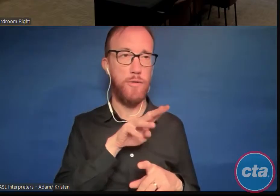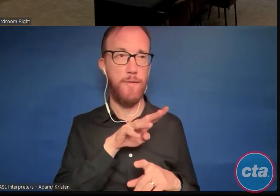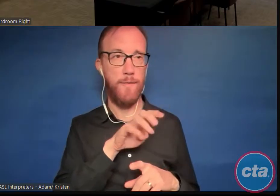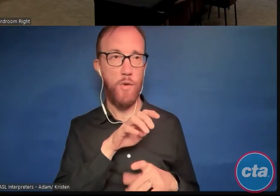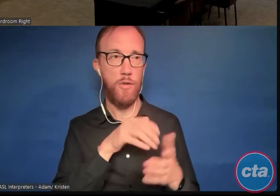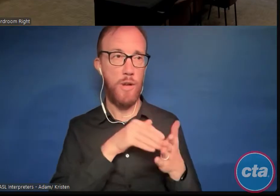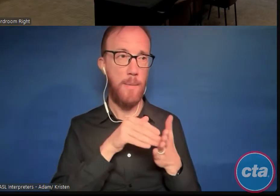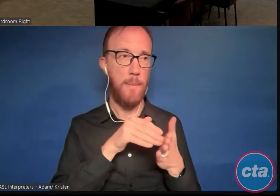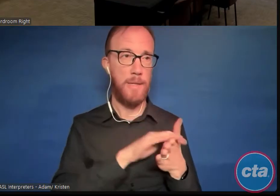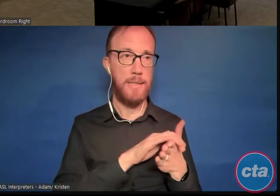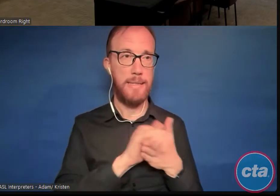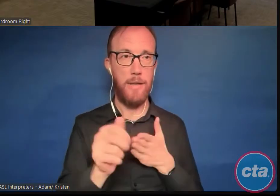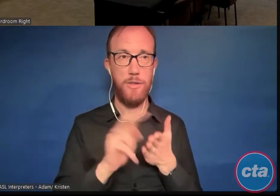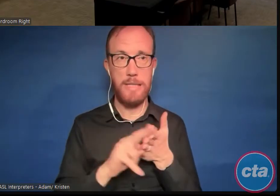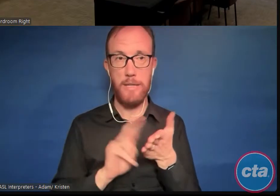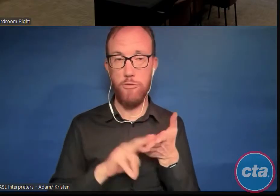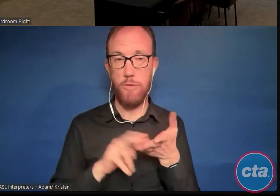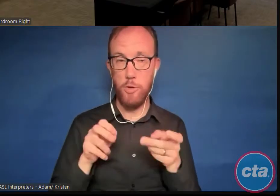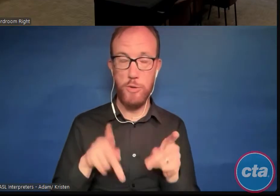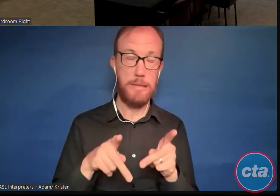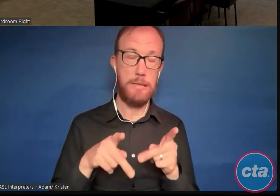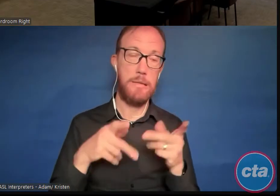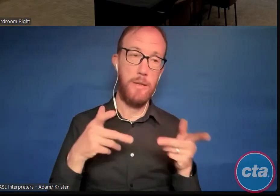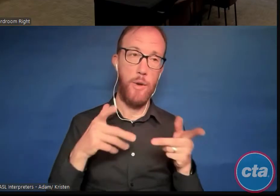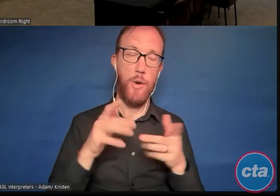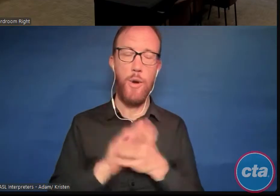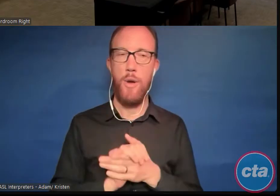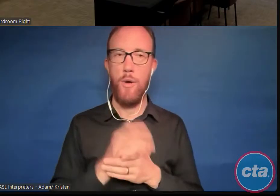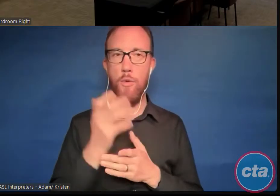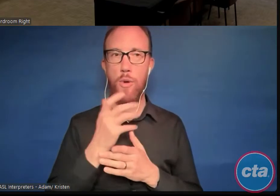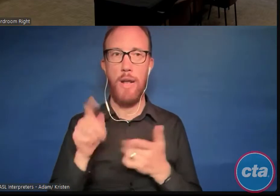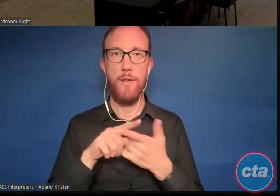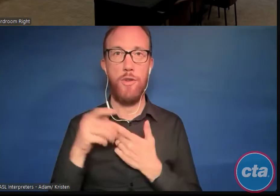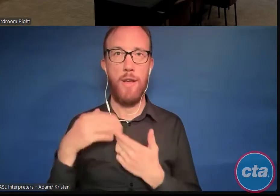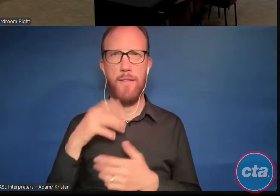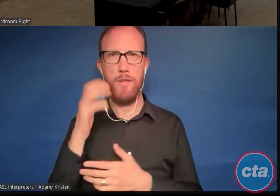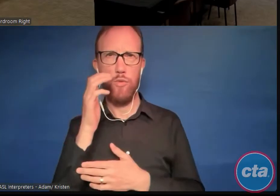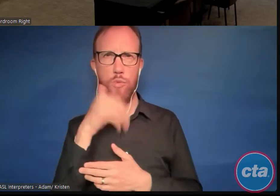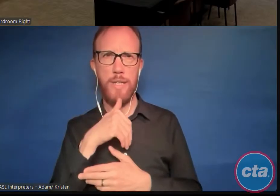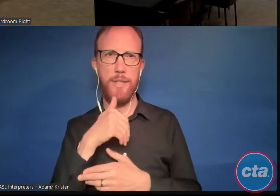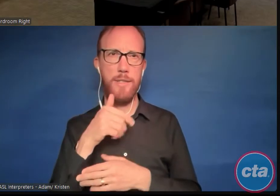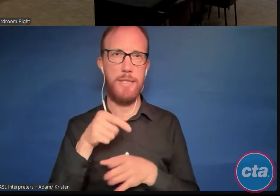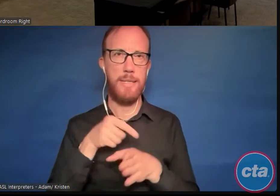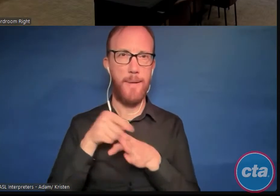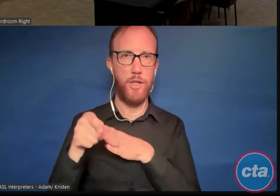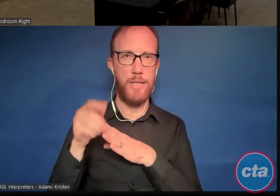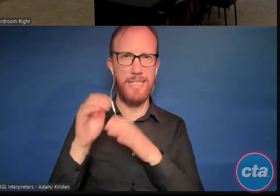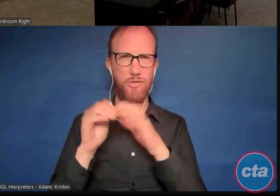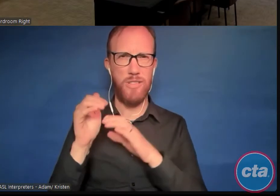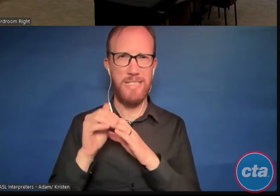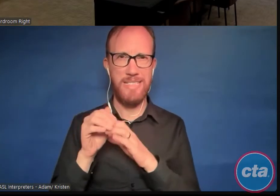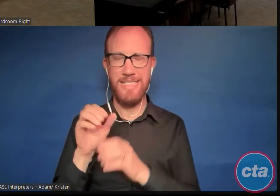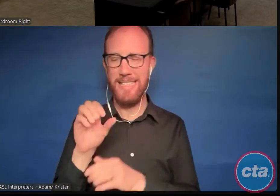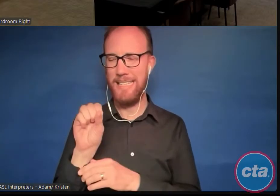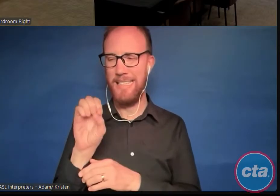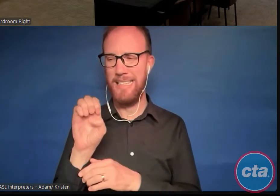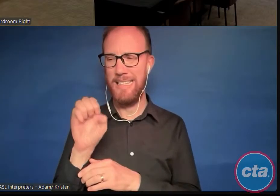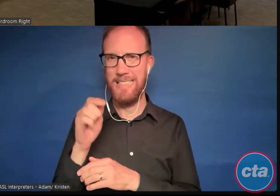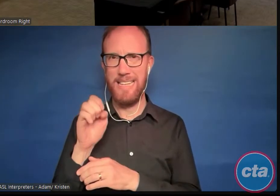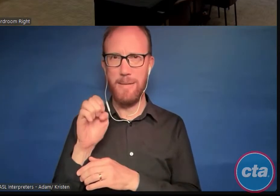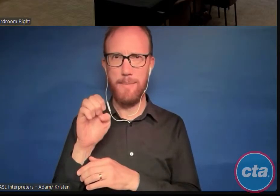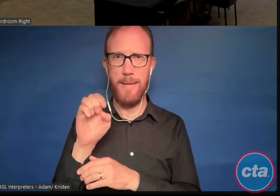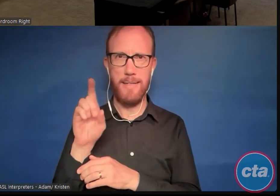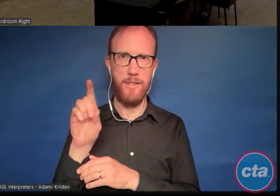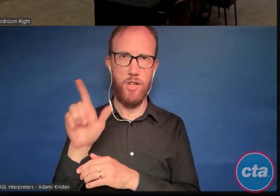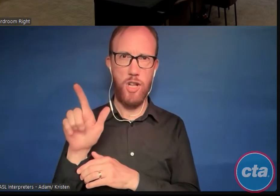worth of contracting opportunities? And then you get into weird things like specialized construction, like segmental box. There are only one or two people in the world building